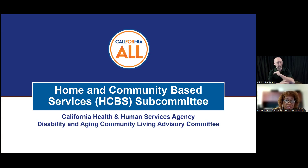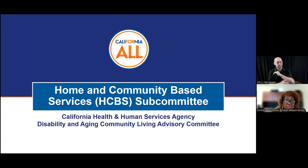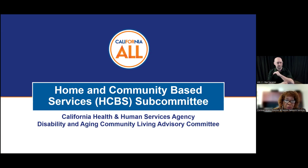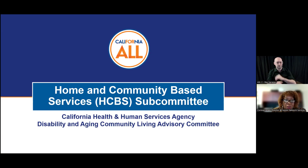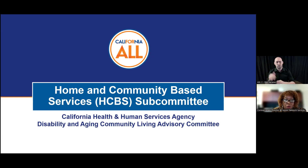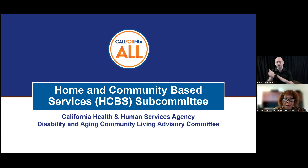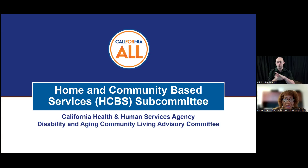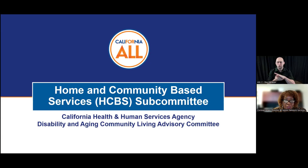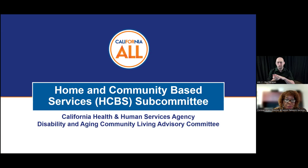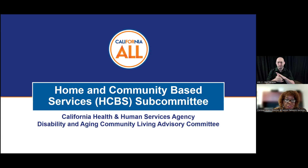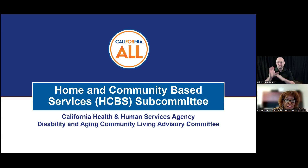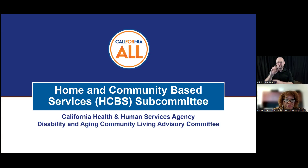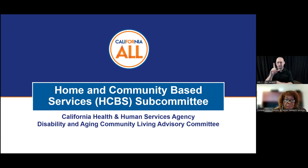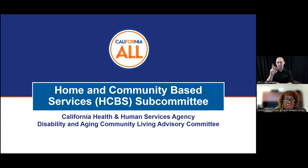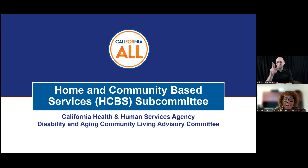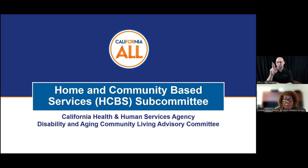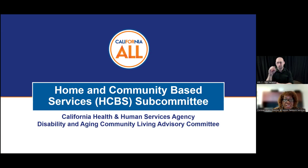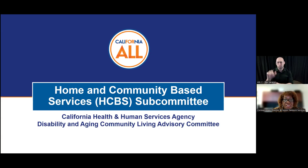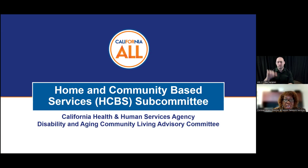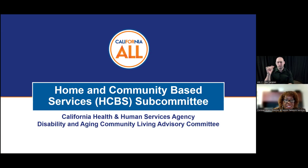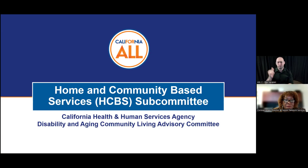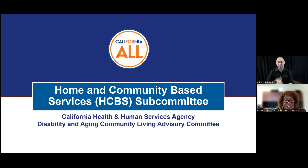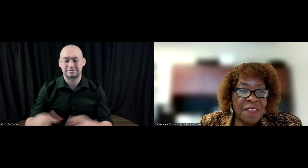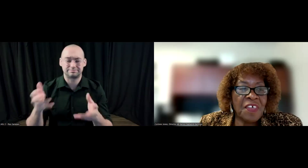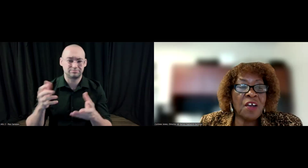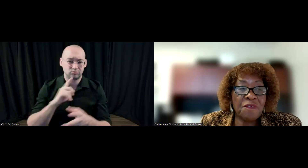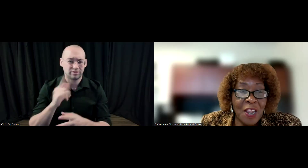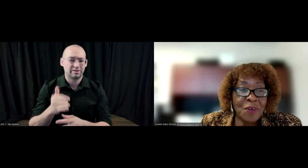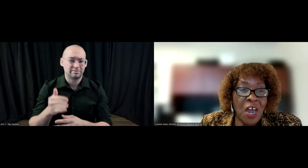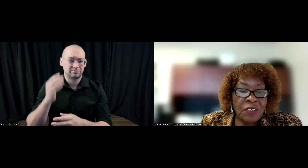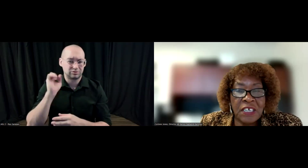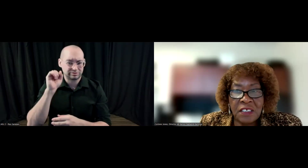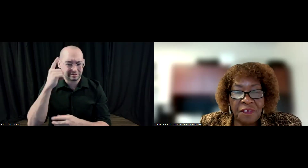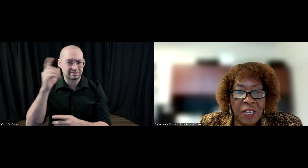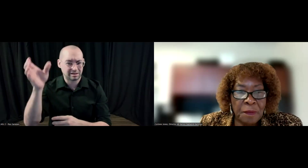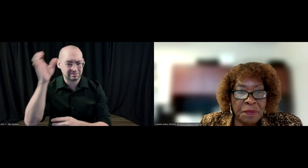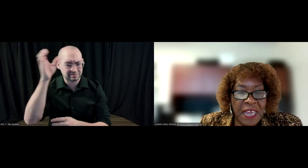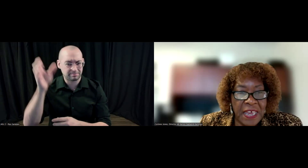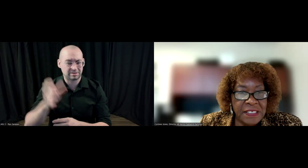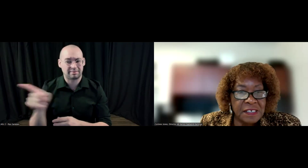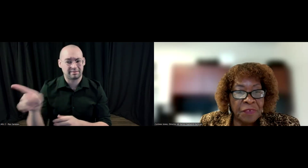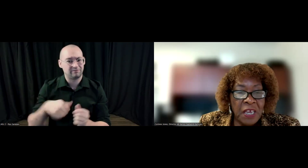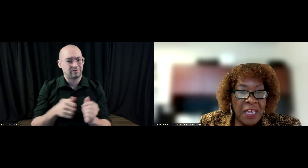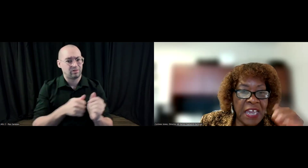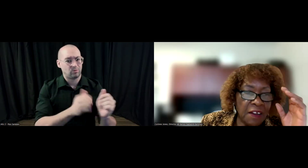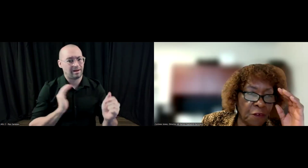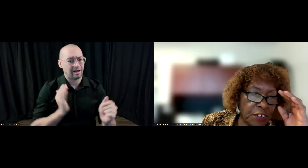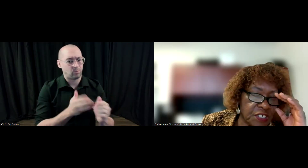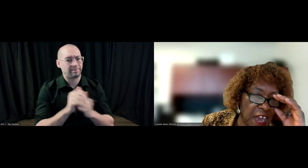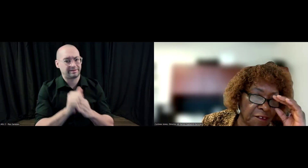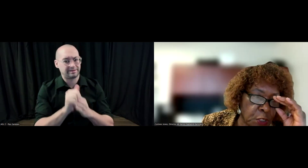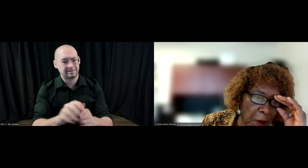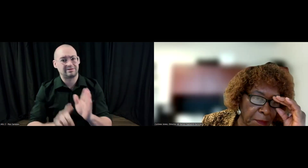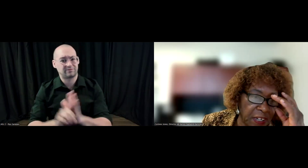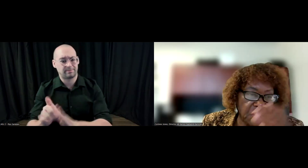York and Colorado, among others, have embraced the concept, and they are following our lead in developing plans.